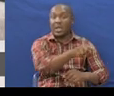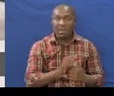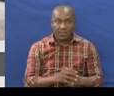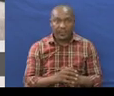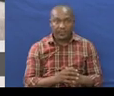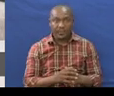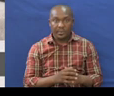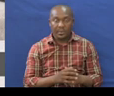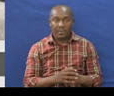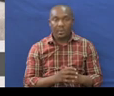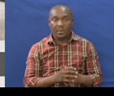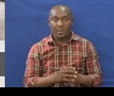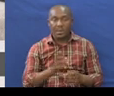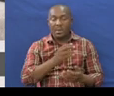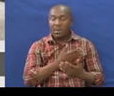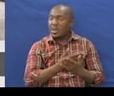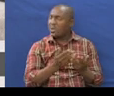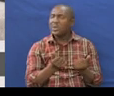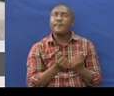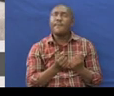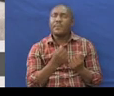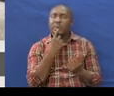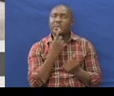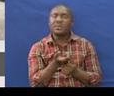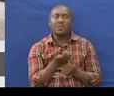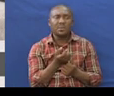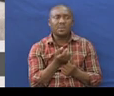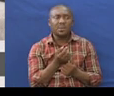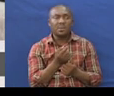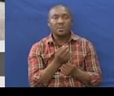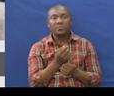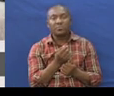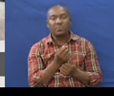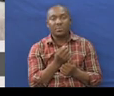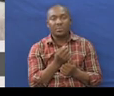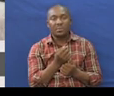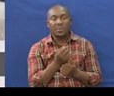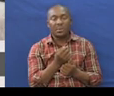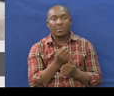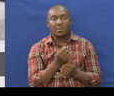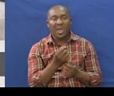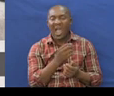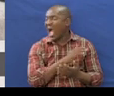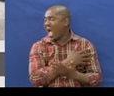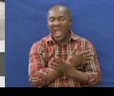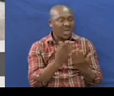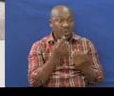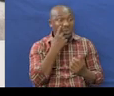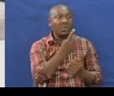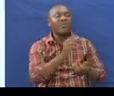that is not, in other words, you don't look for the alien things which are